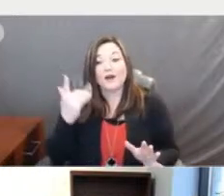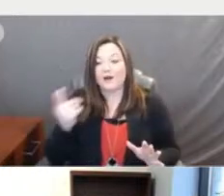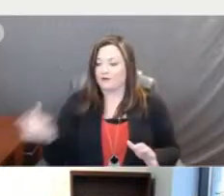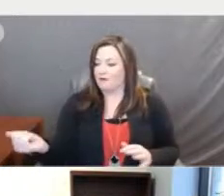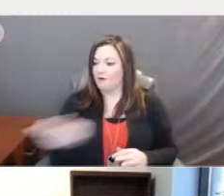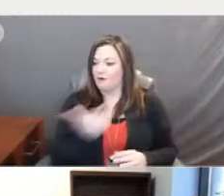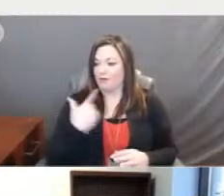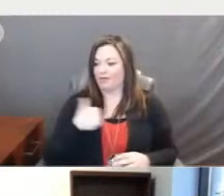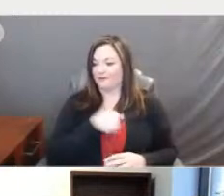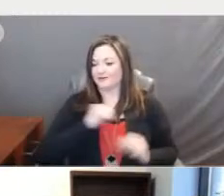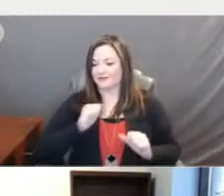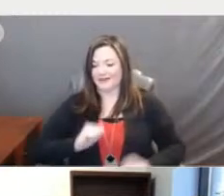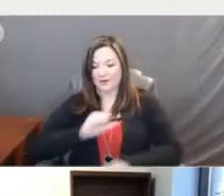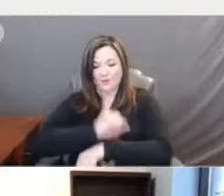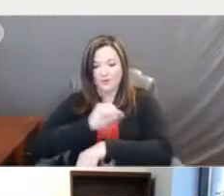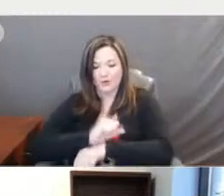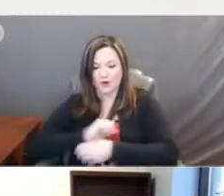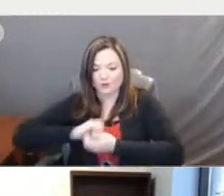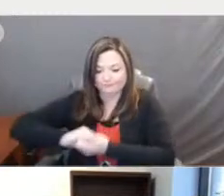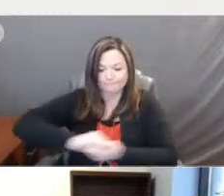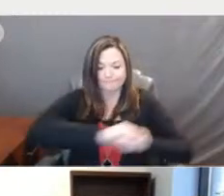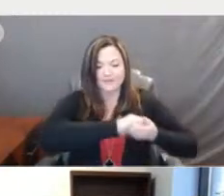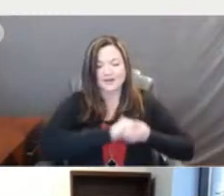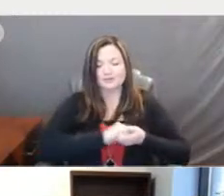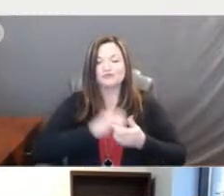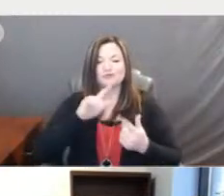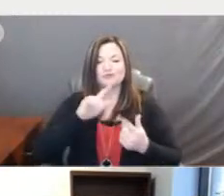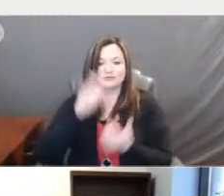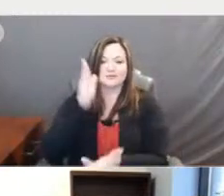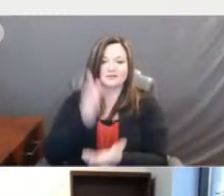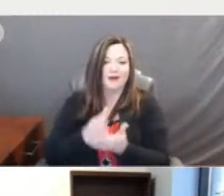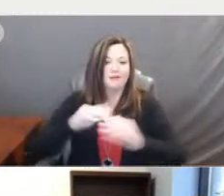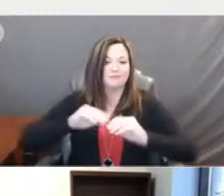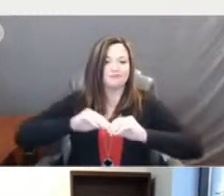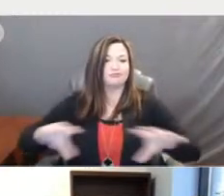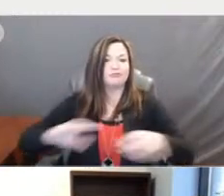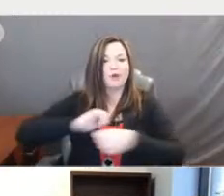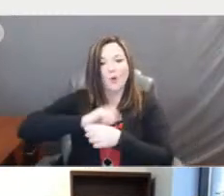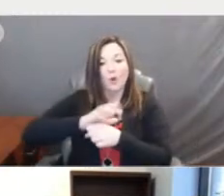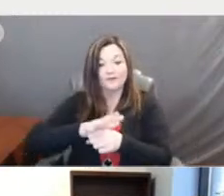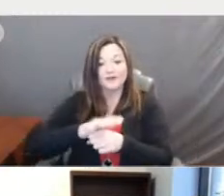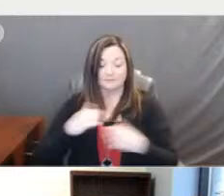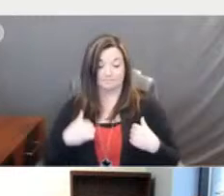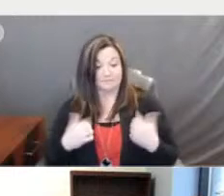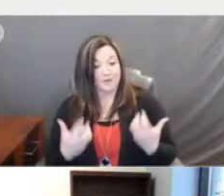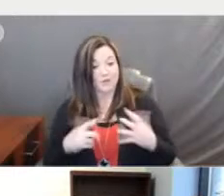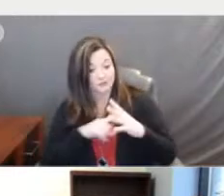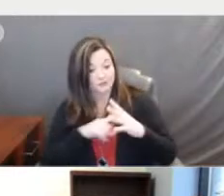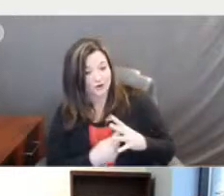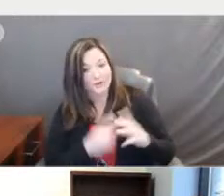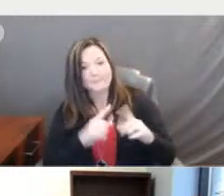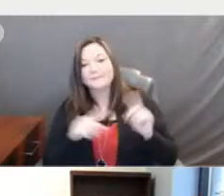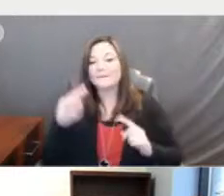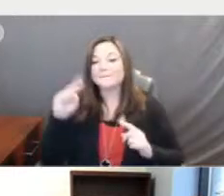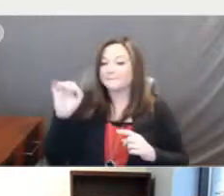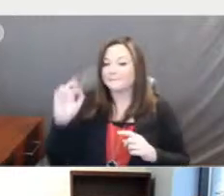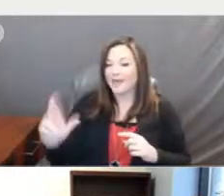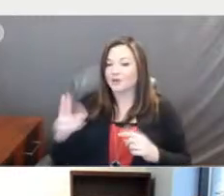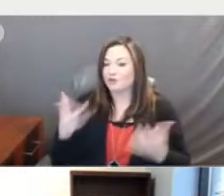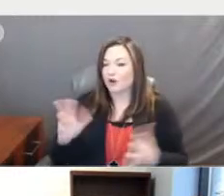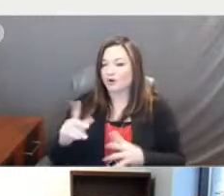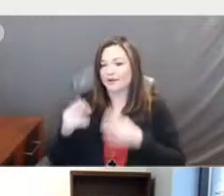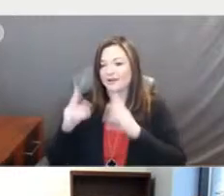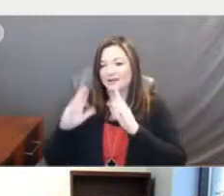to get rid of the spread of COVID. So I want to get started, and the mayor has already introduced our esteemed